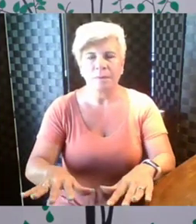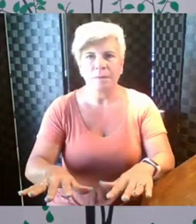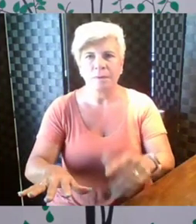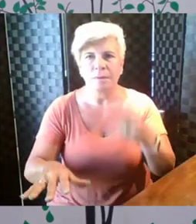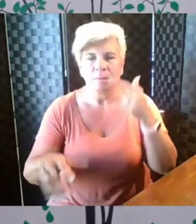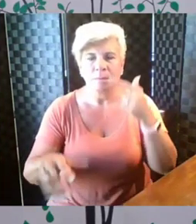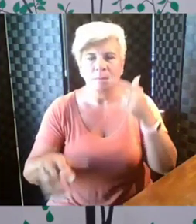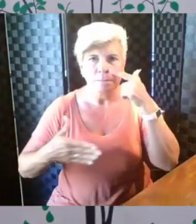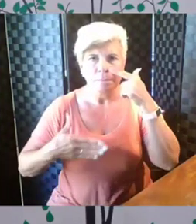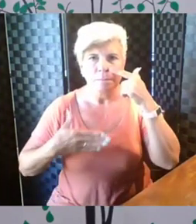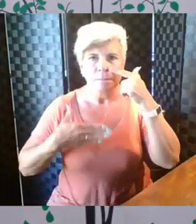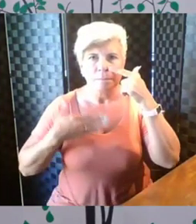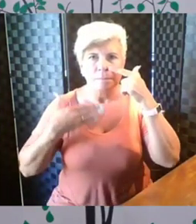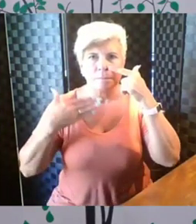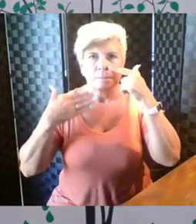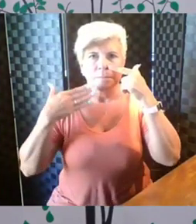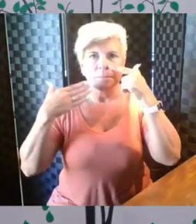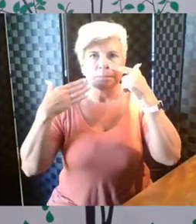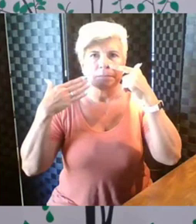in,